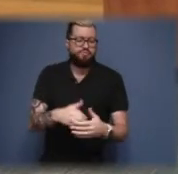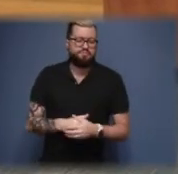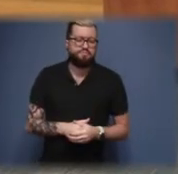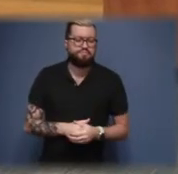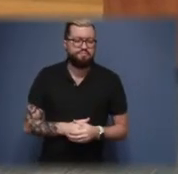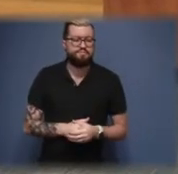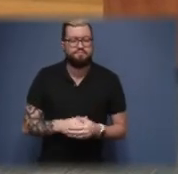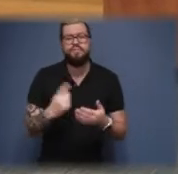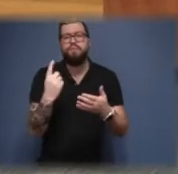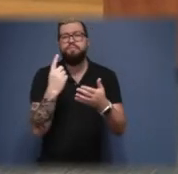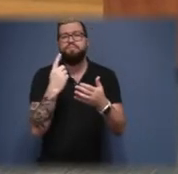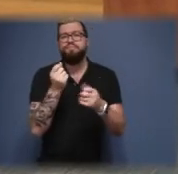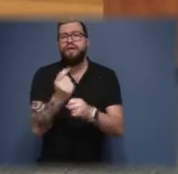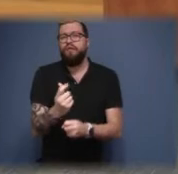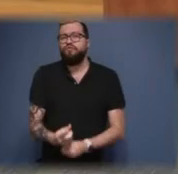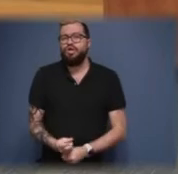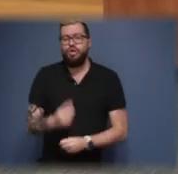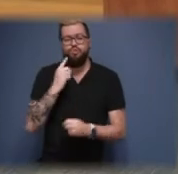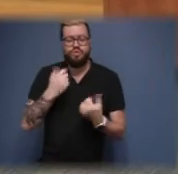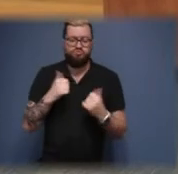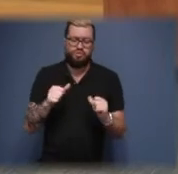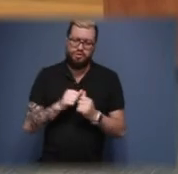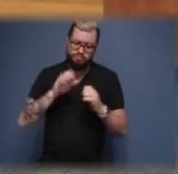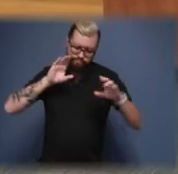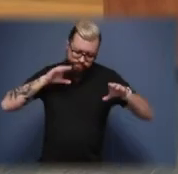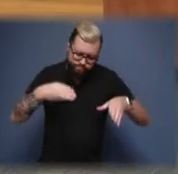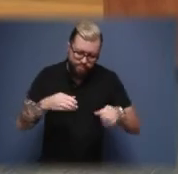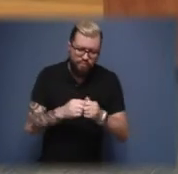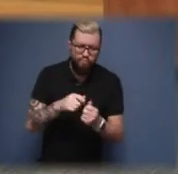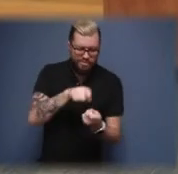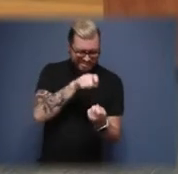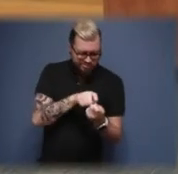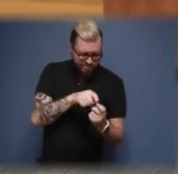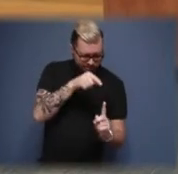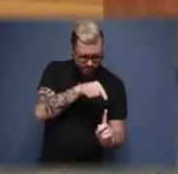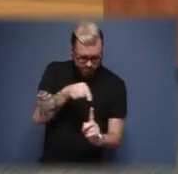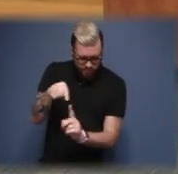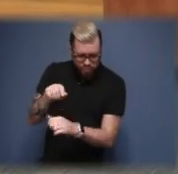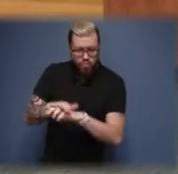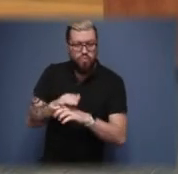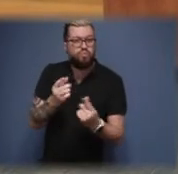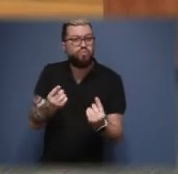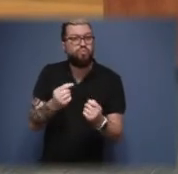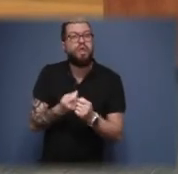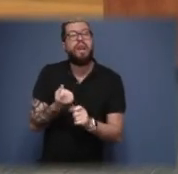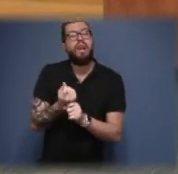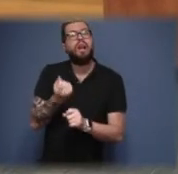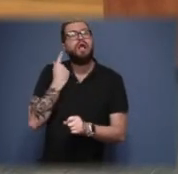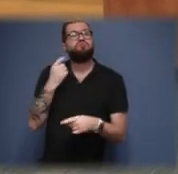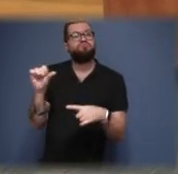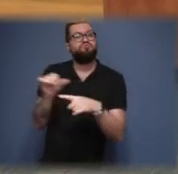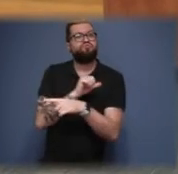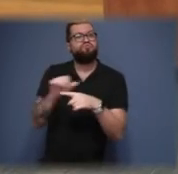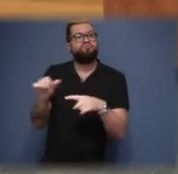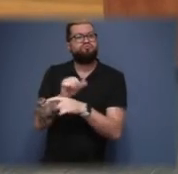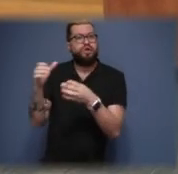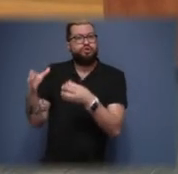Every year we try and focus on one specific aspect of what we do. Last year we talked about the training officers because we were in a